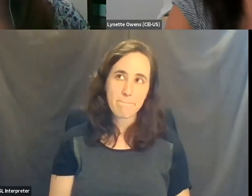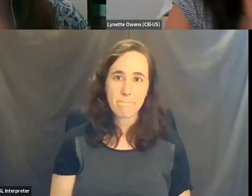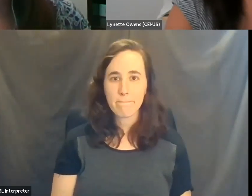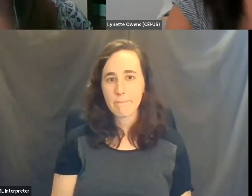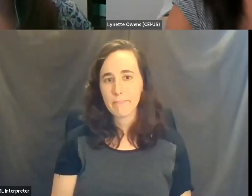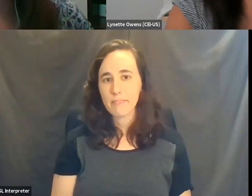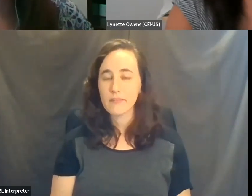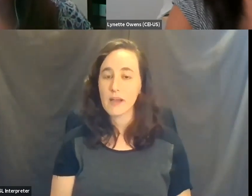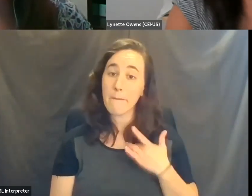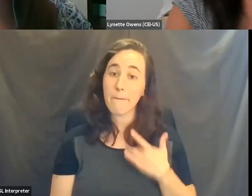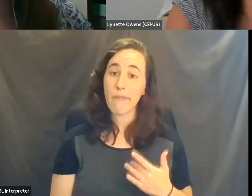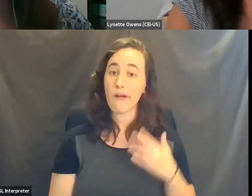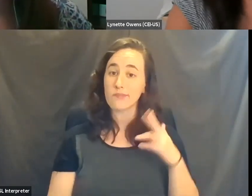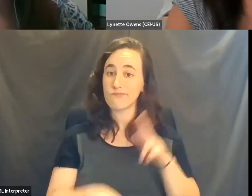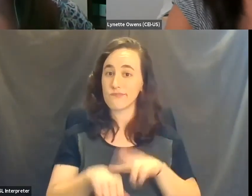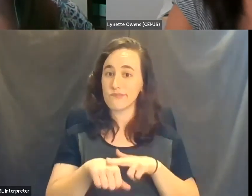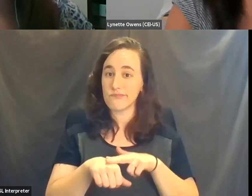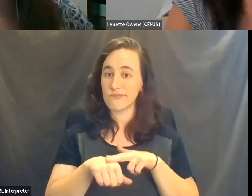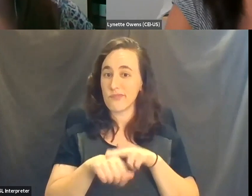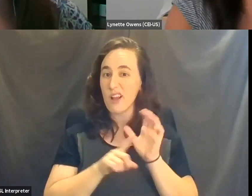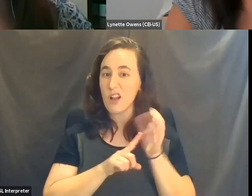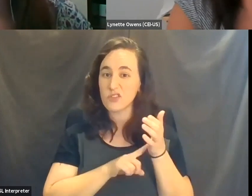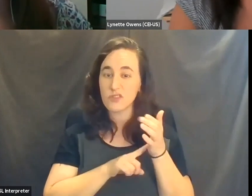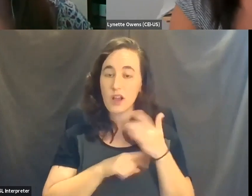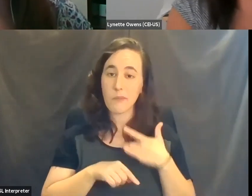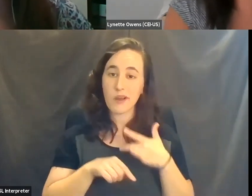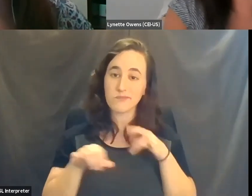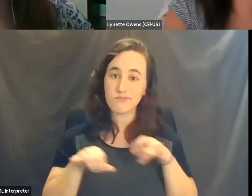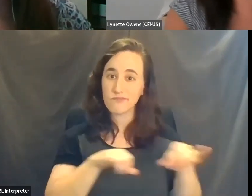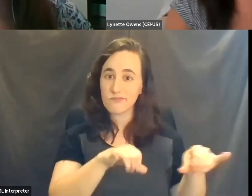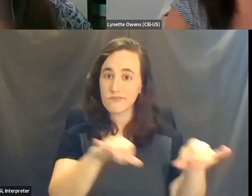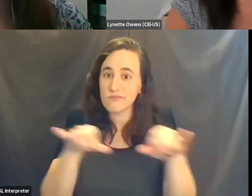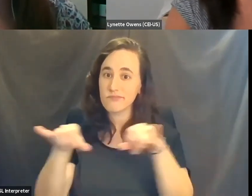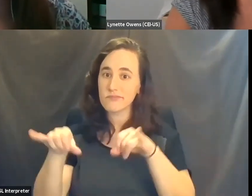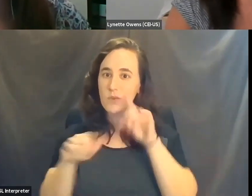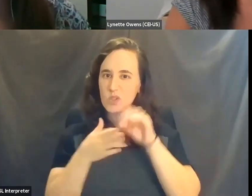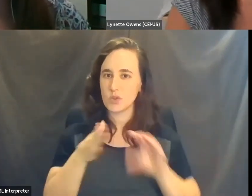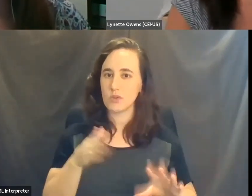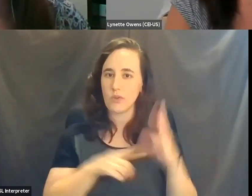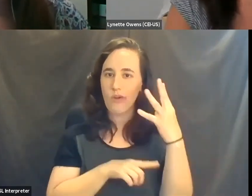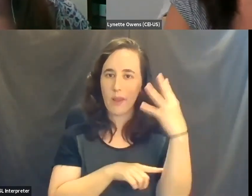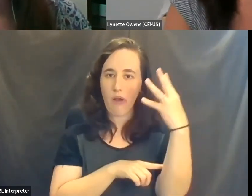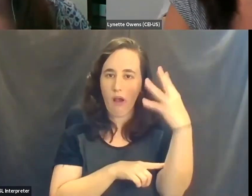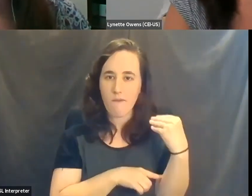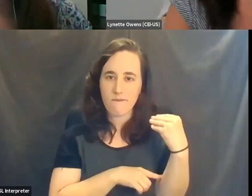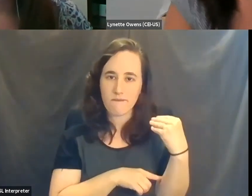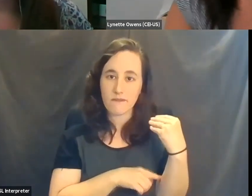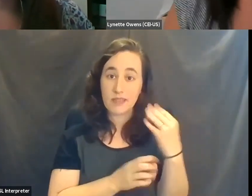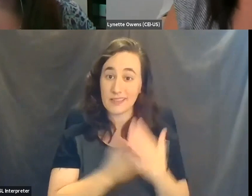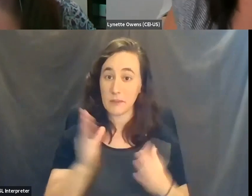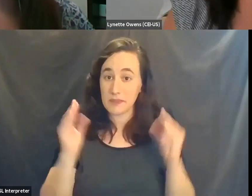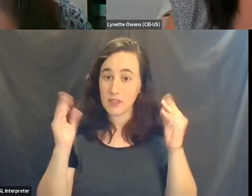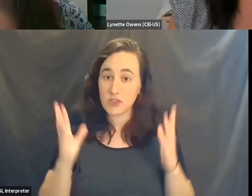the cultural norm of online classrooms among students to turn the camera off. And I'd heard from colleagues that even